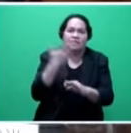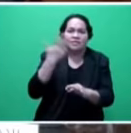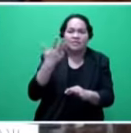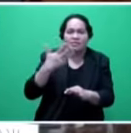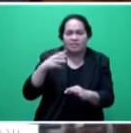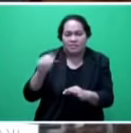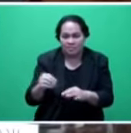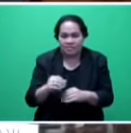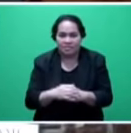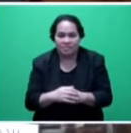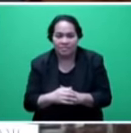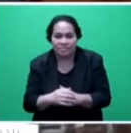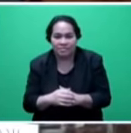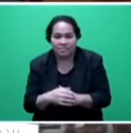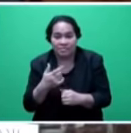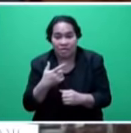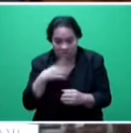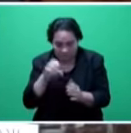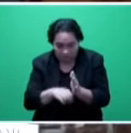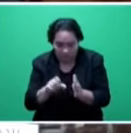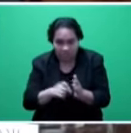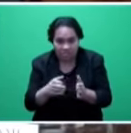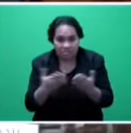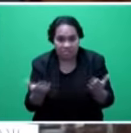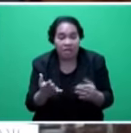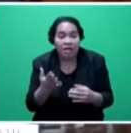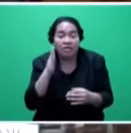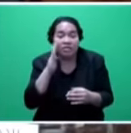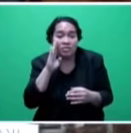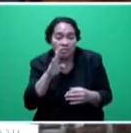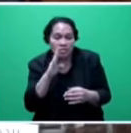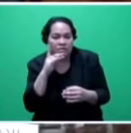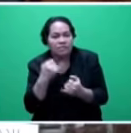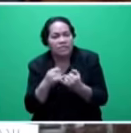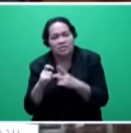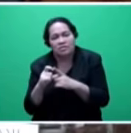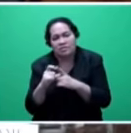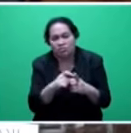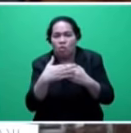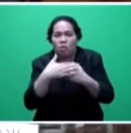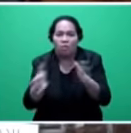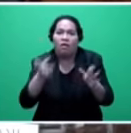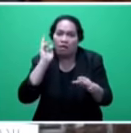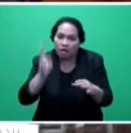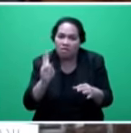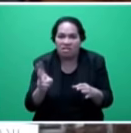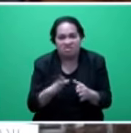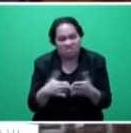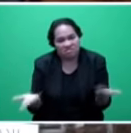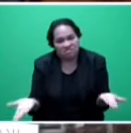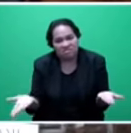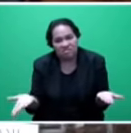cost, which is our reason now, they found it extremely difficult to reopen their embassy or their High